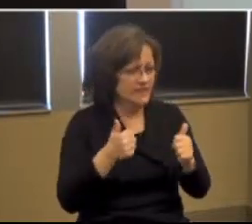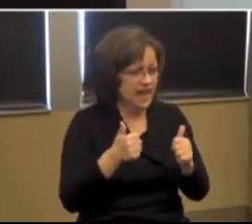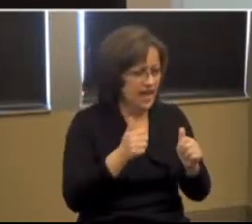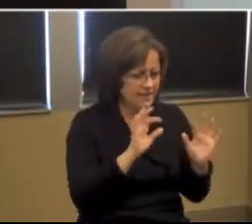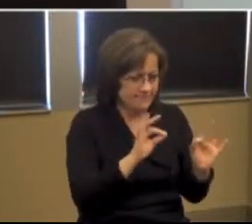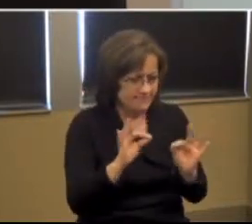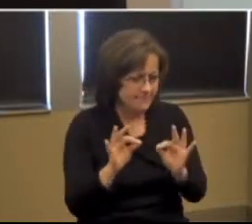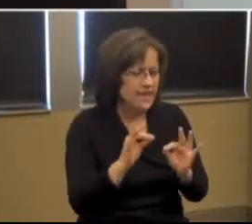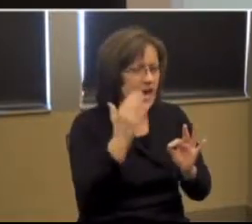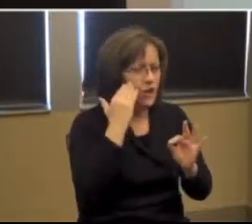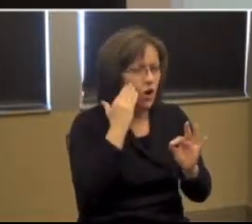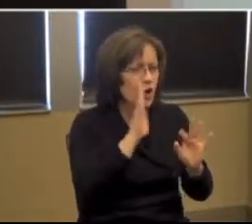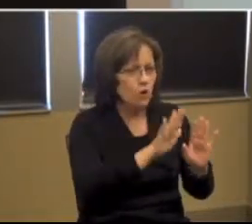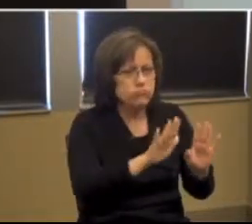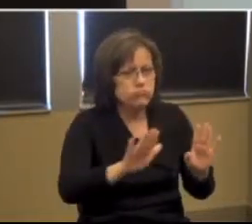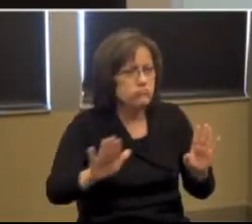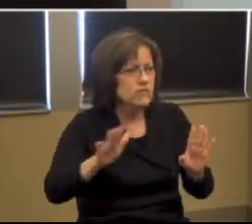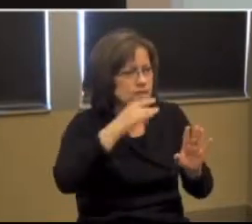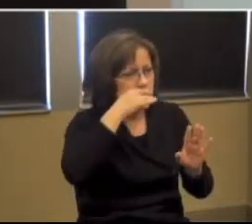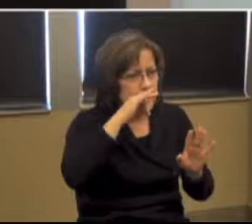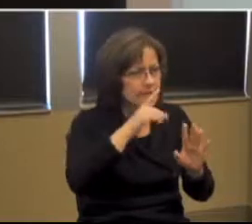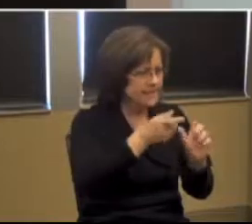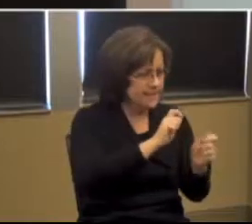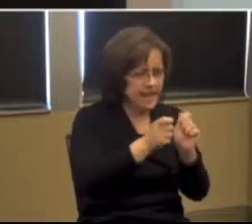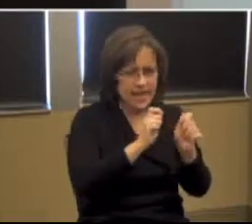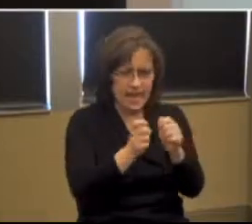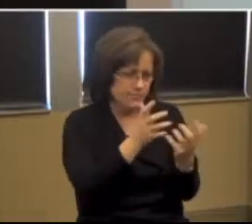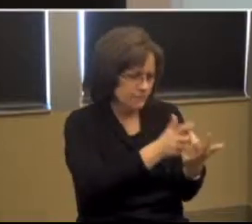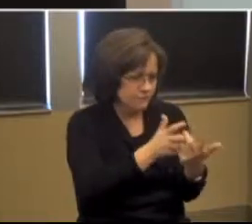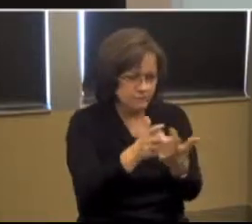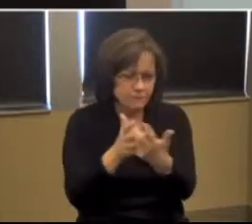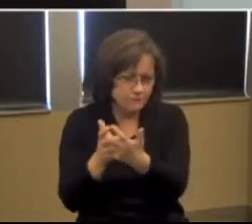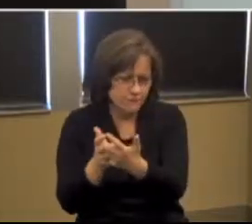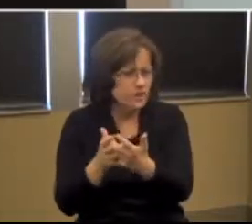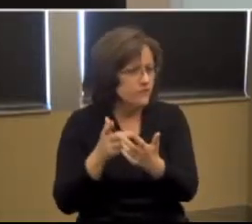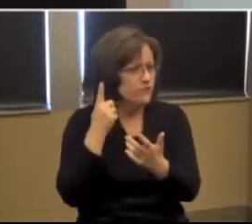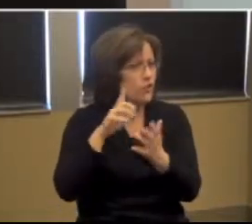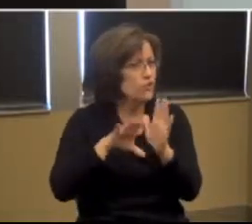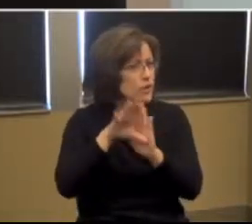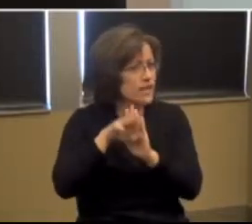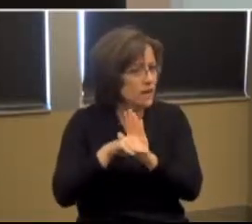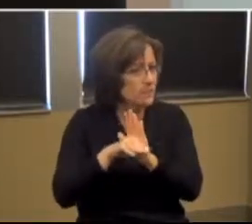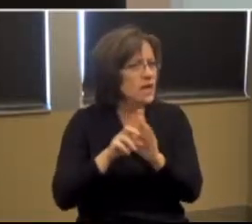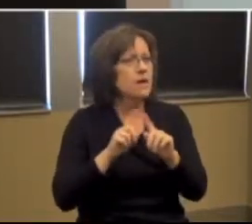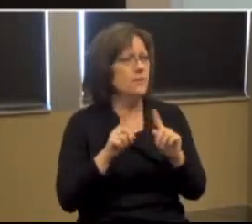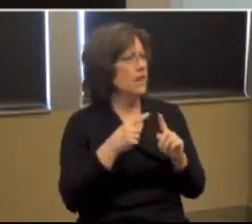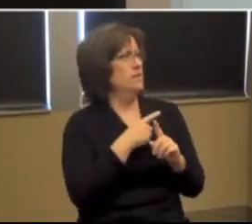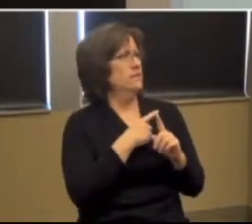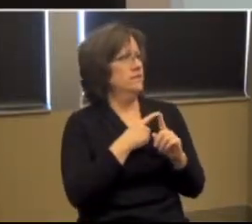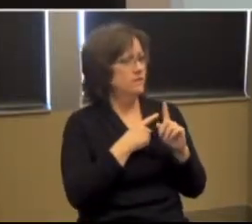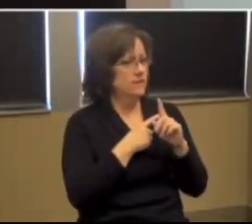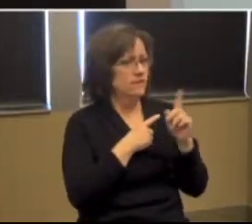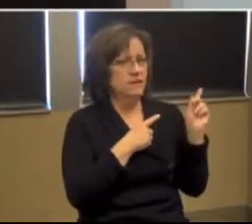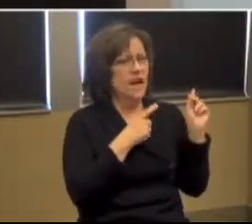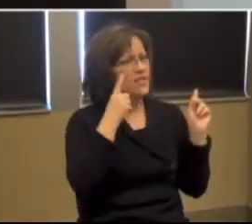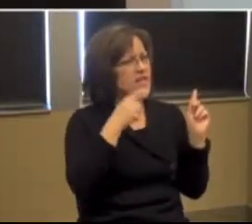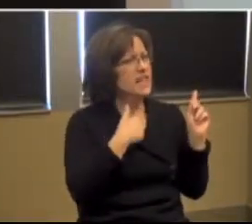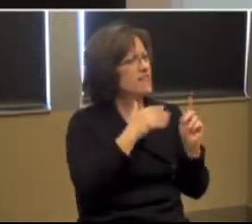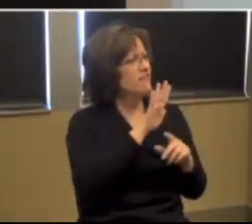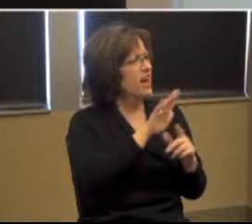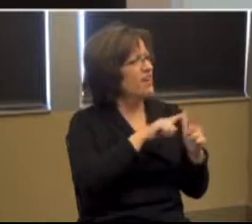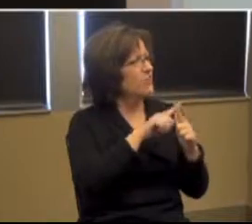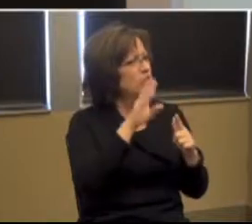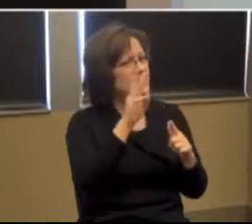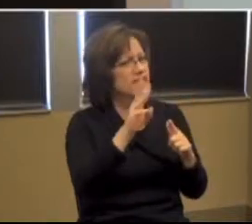down, all the different adapting and modifying curriculum, but he was really struggling with I think he had 5 or